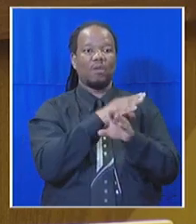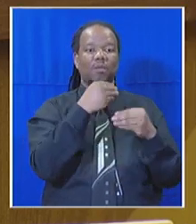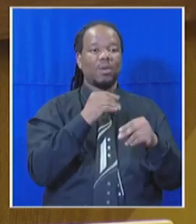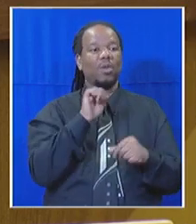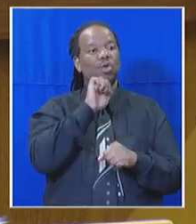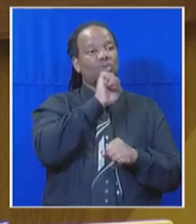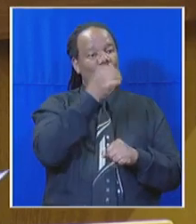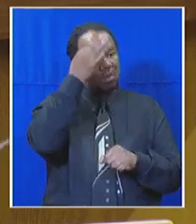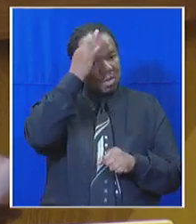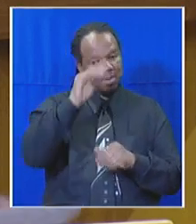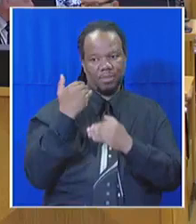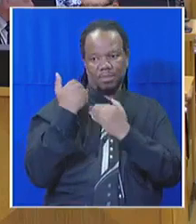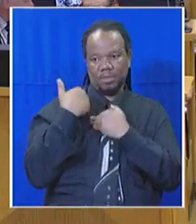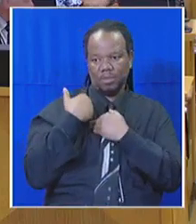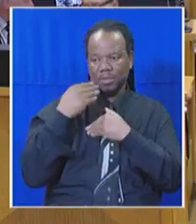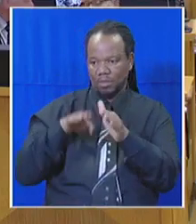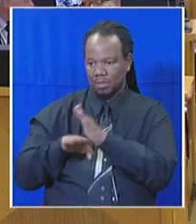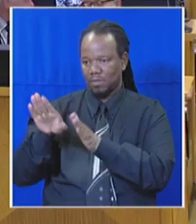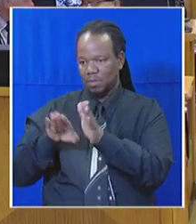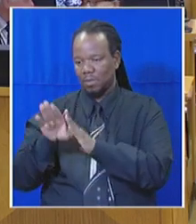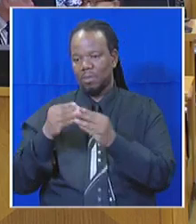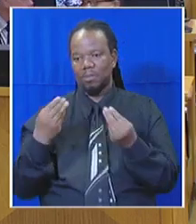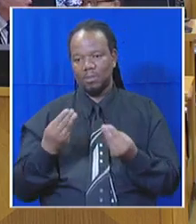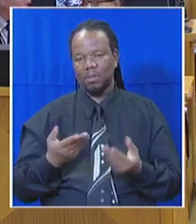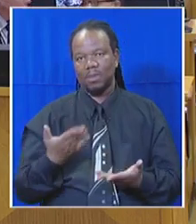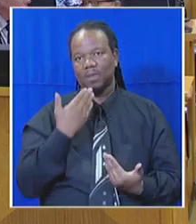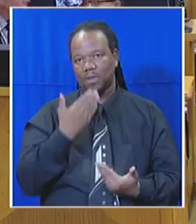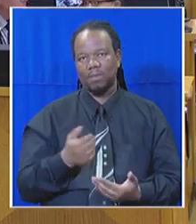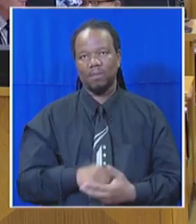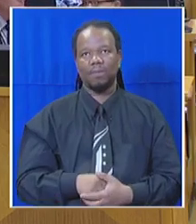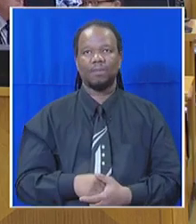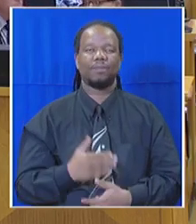role as the state. Thank you. Honourable Nkomo.